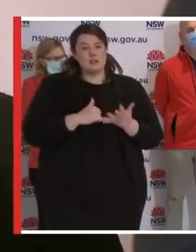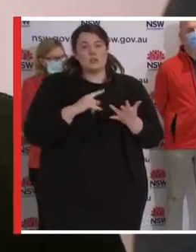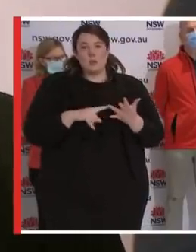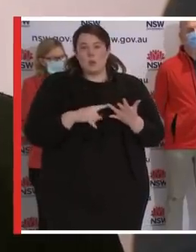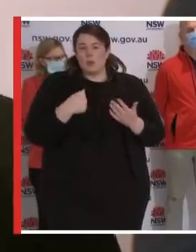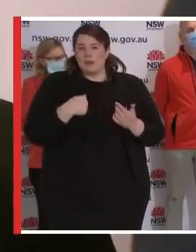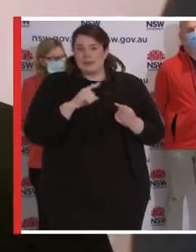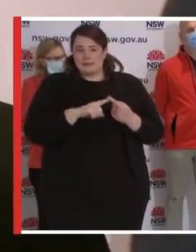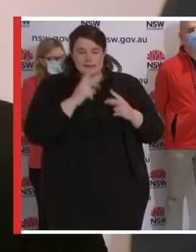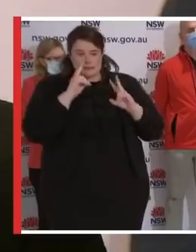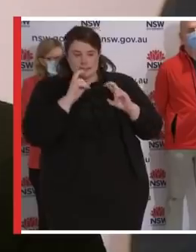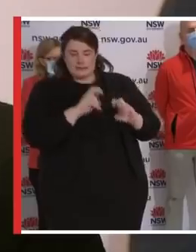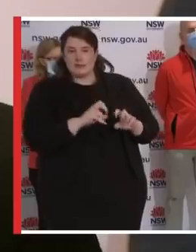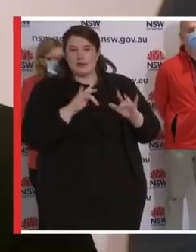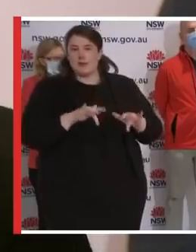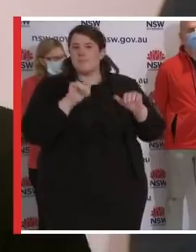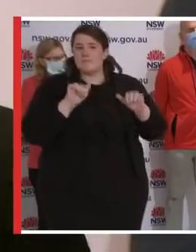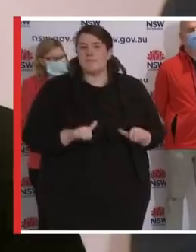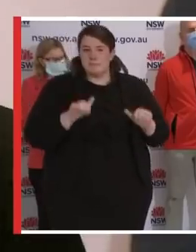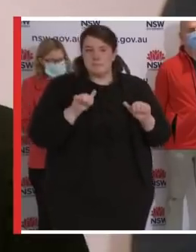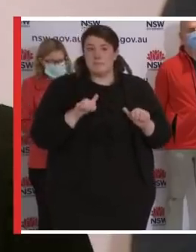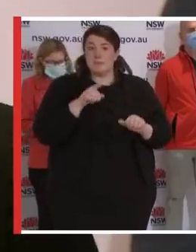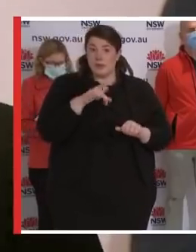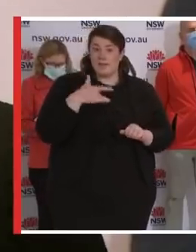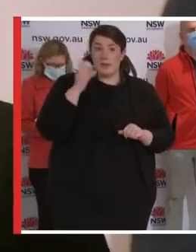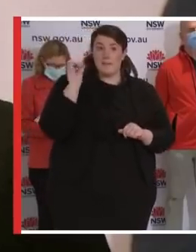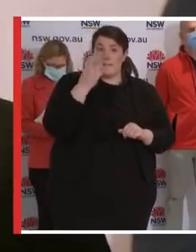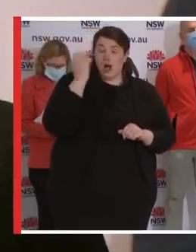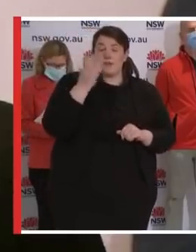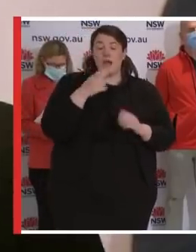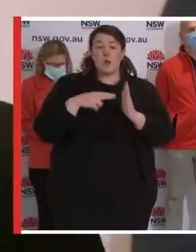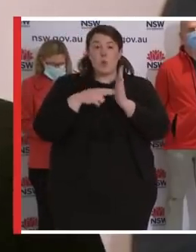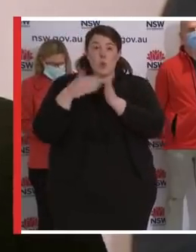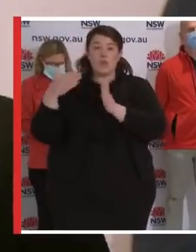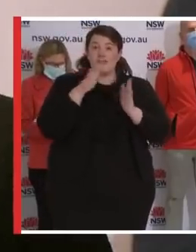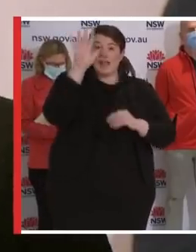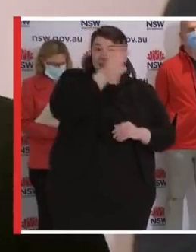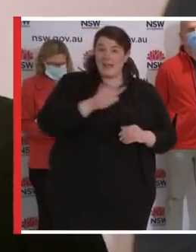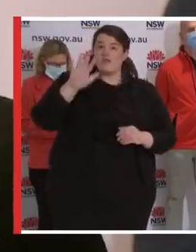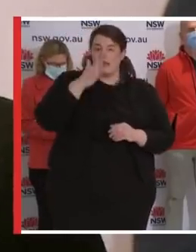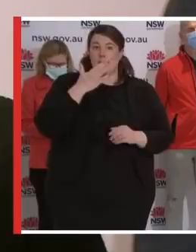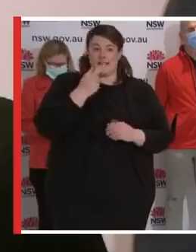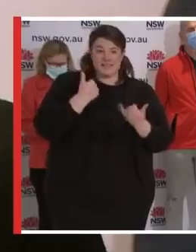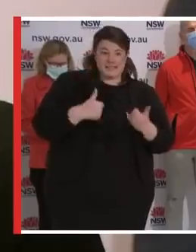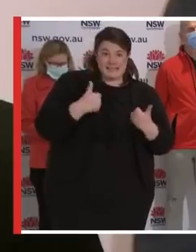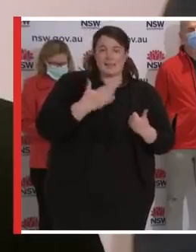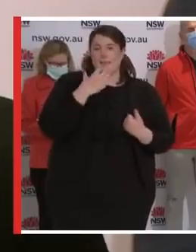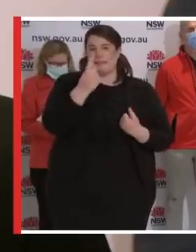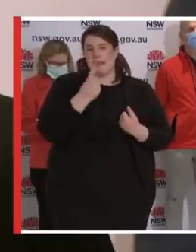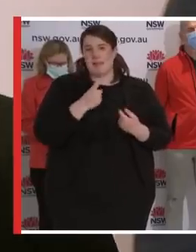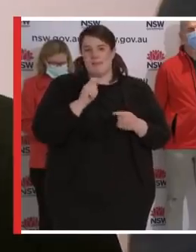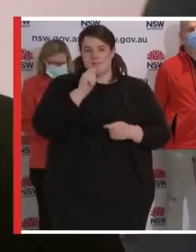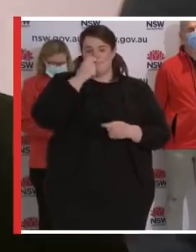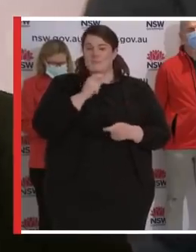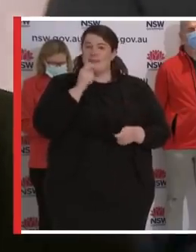So we are calling out everybody in Byron in the Northern Rivers community has any symptoms to come forward and get tested, and the health experts are watching that